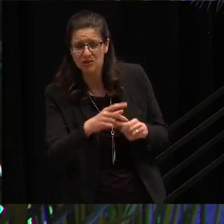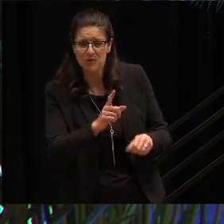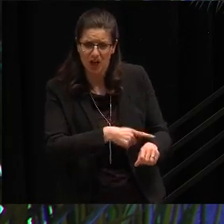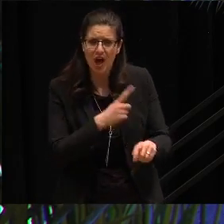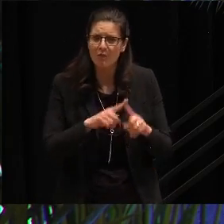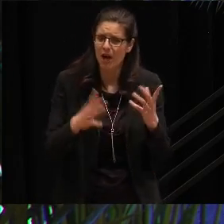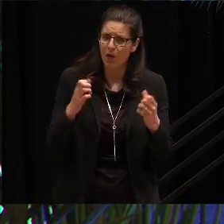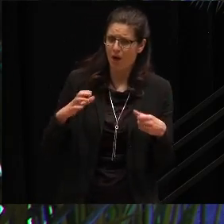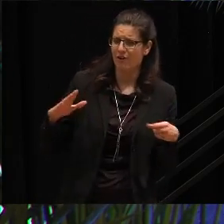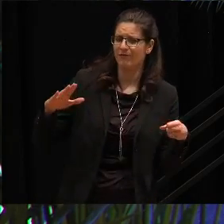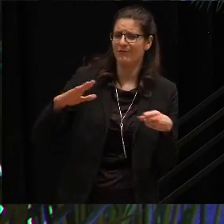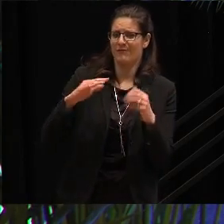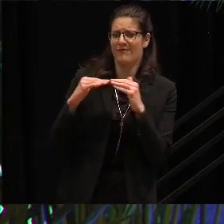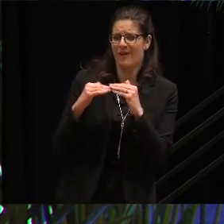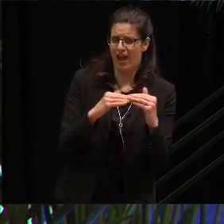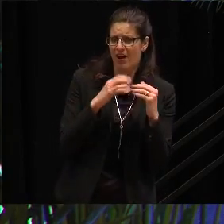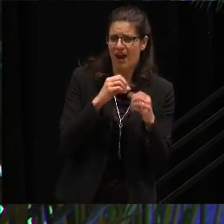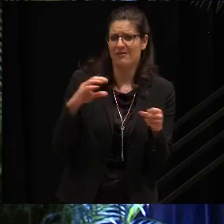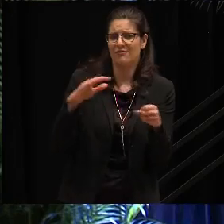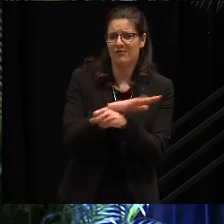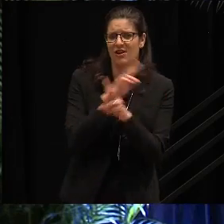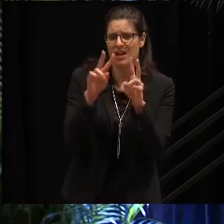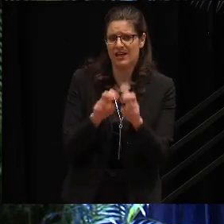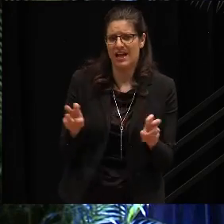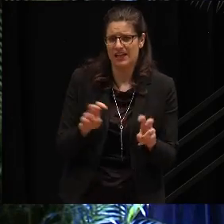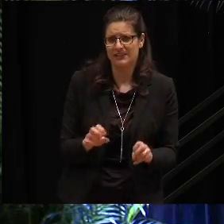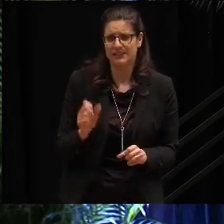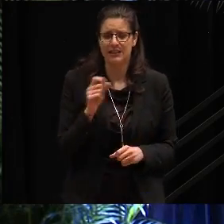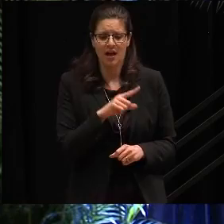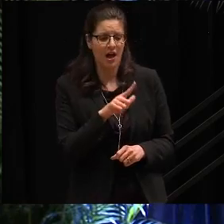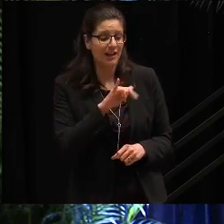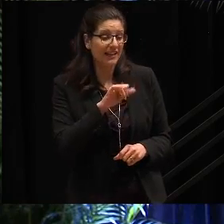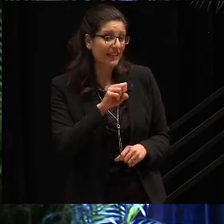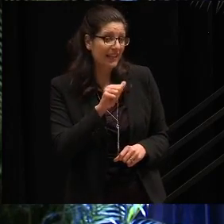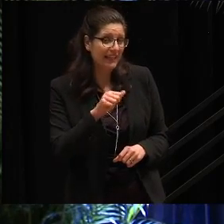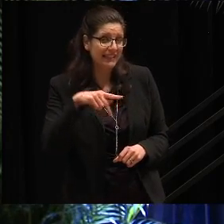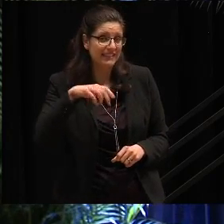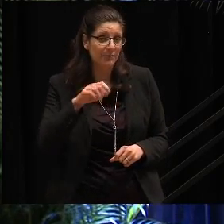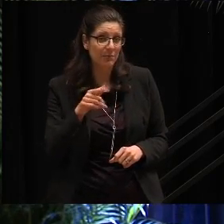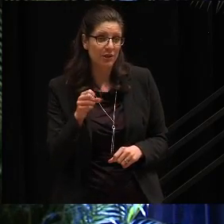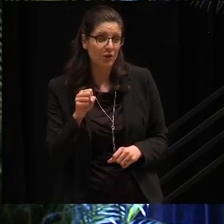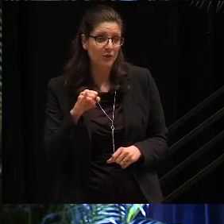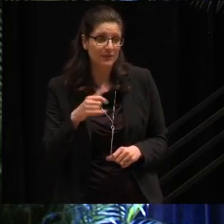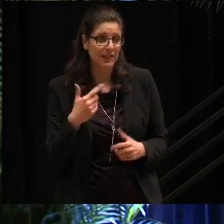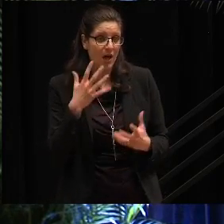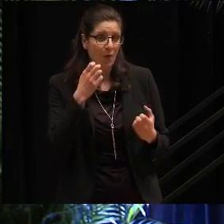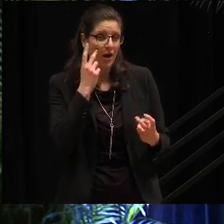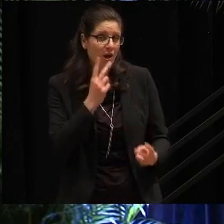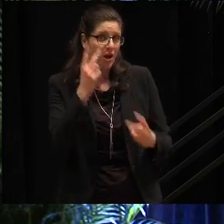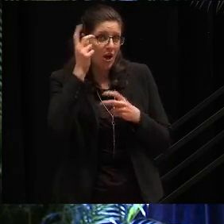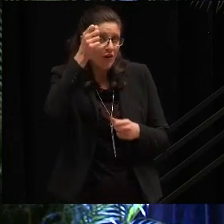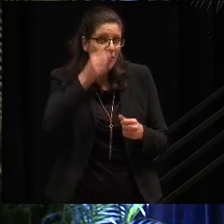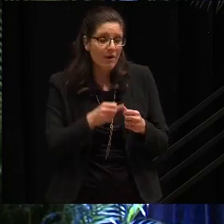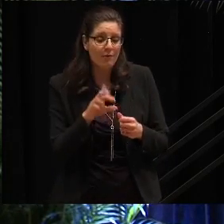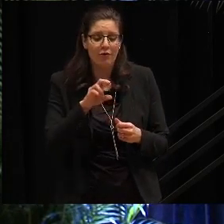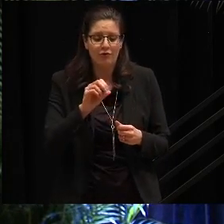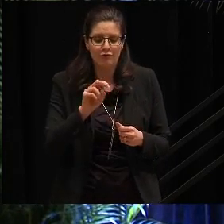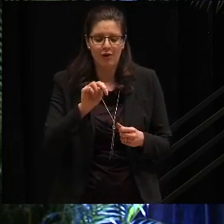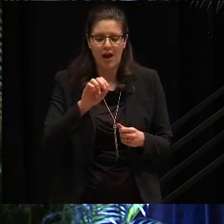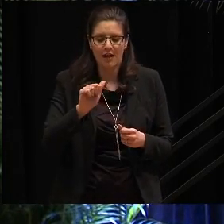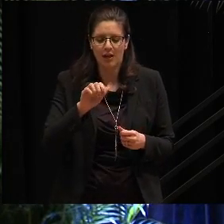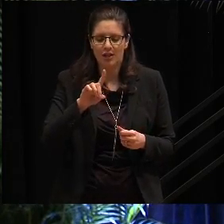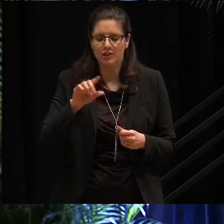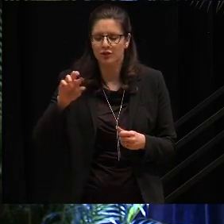get the fair and full analysis of what happened. Lisa Pelosi, we can remember when Ronald Reagan had a very successful campaign ad back